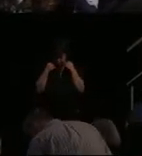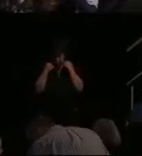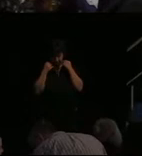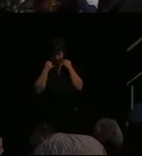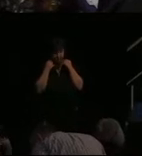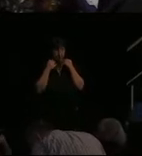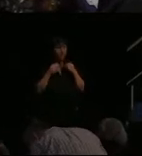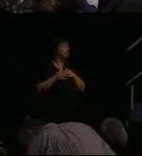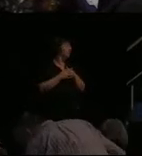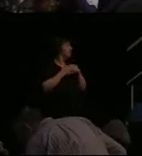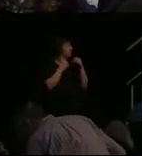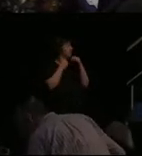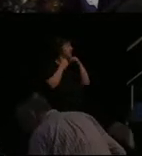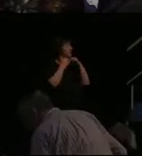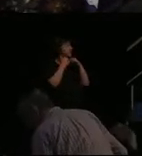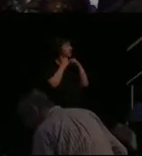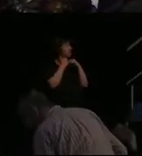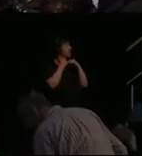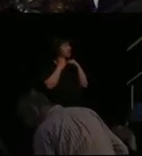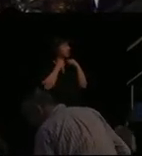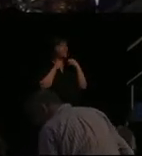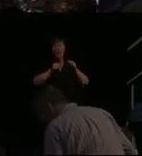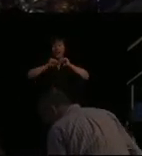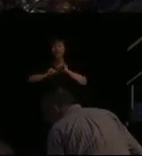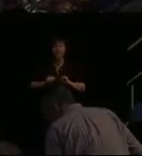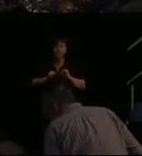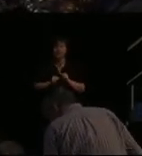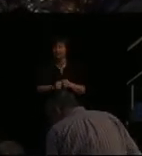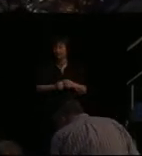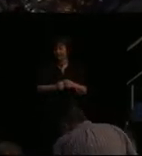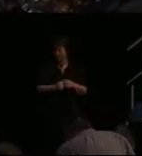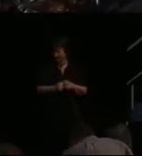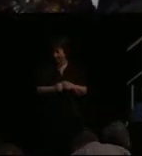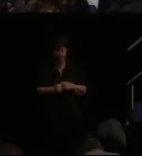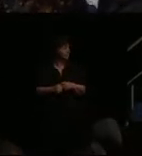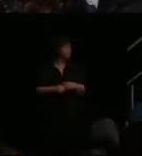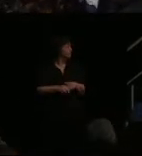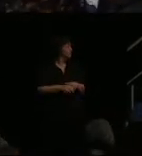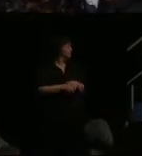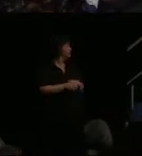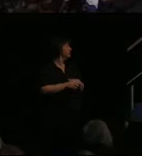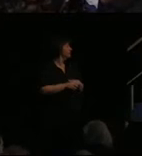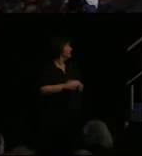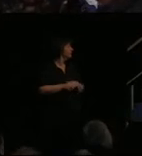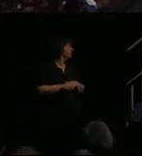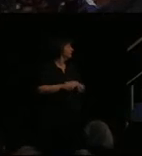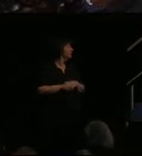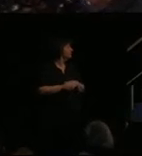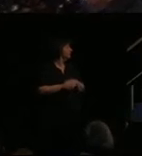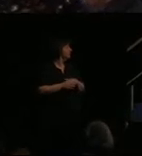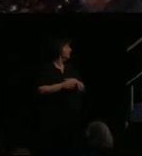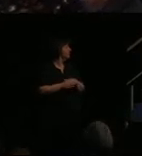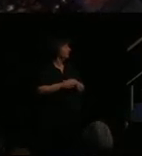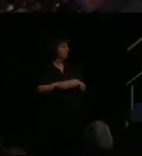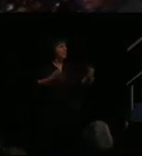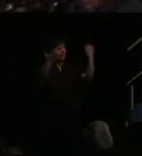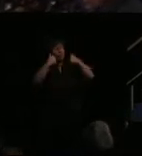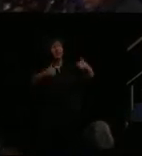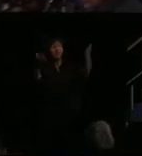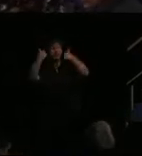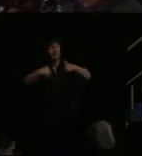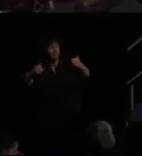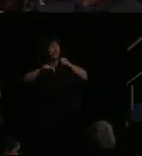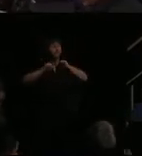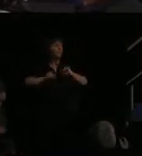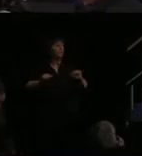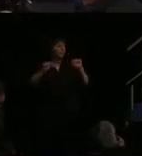Are you standing? I didn't say stand. Grab your seat, everybody. It is great to have you here. It's just taken a little minute for everybody to get to their